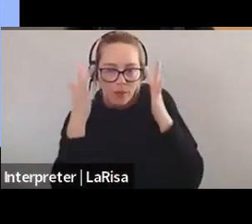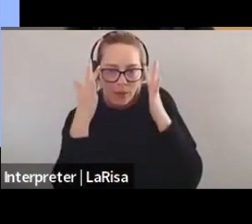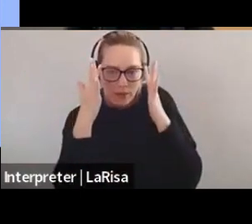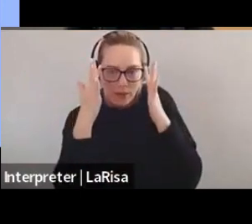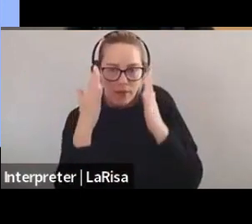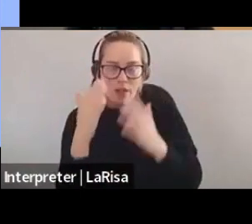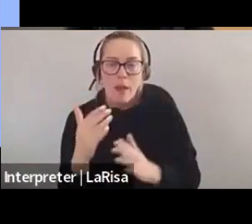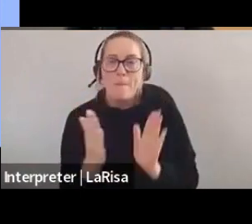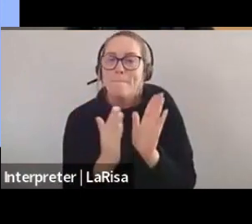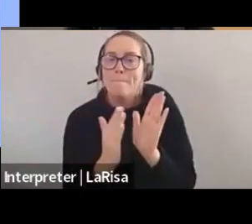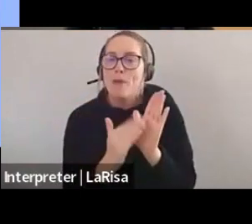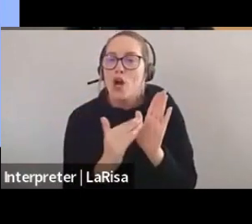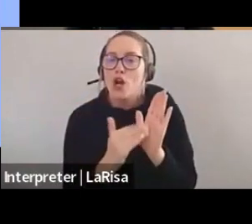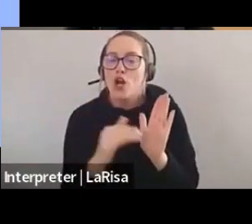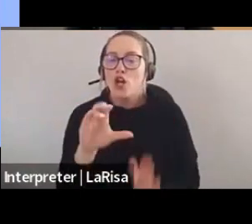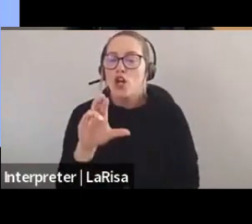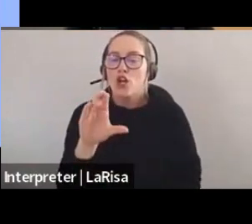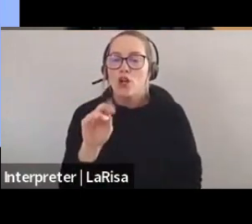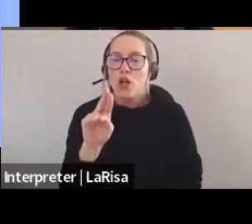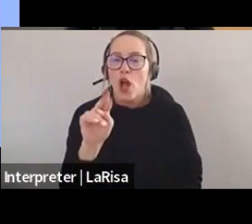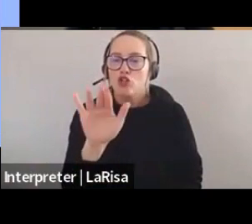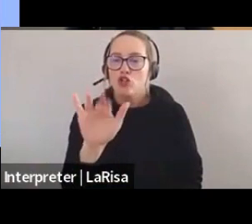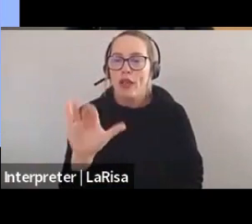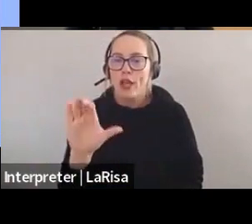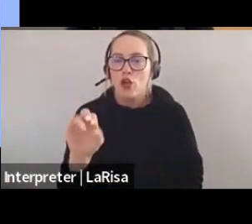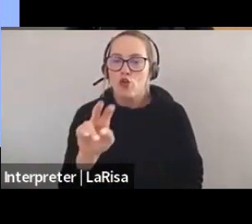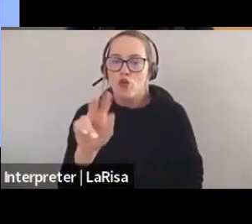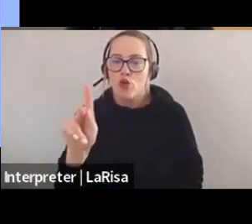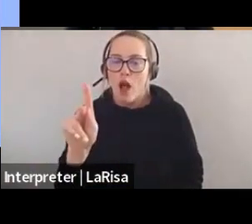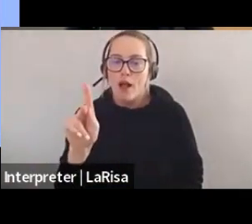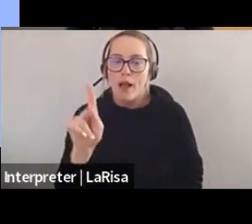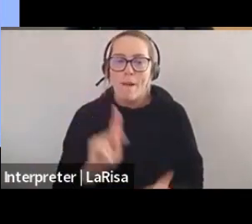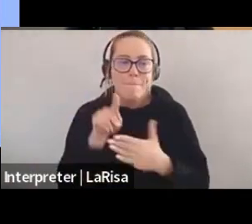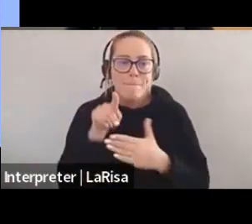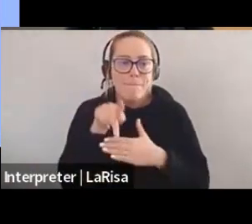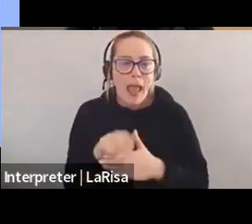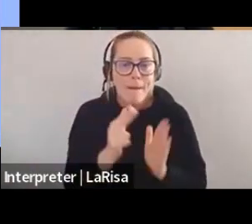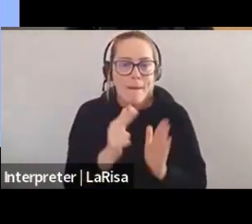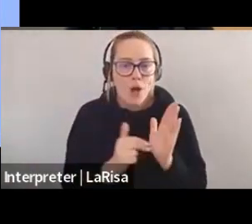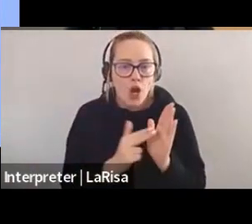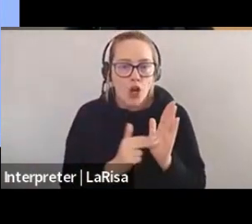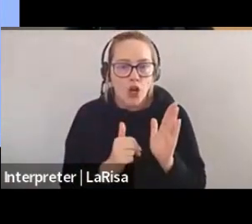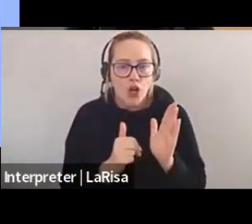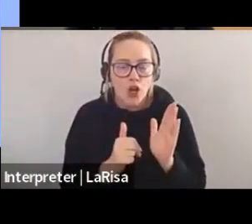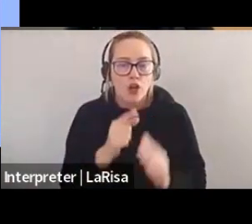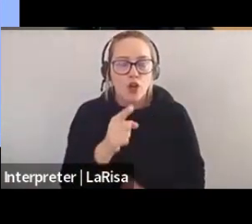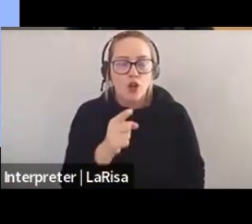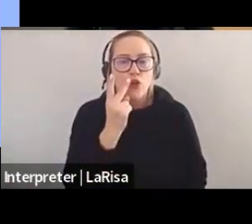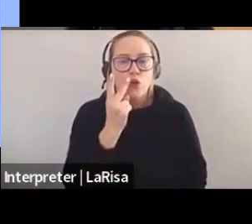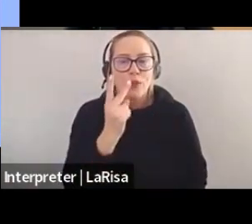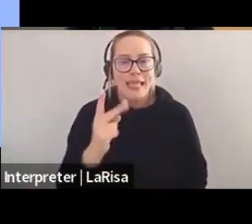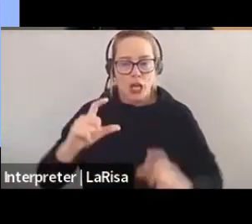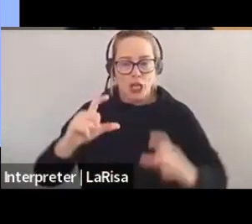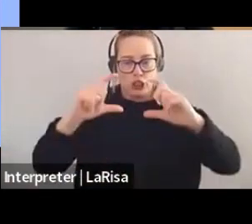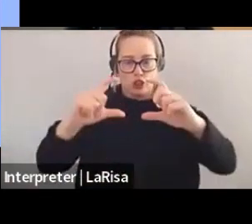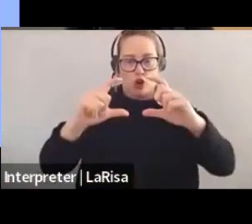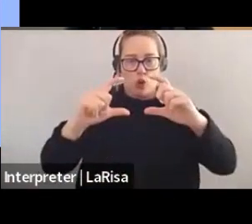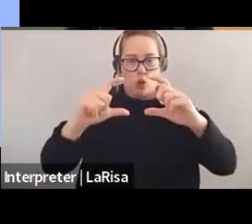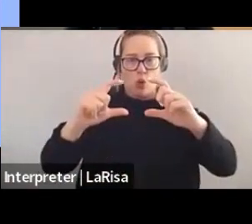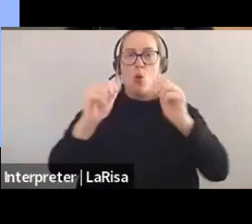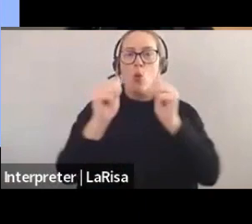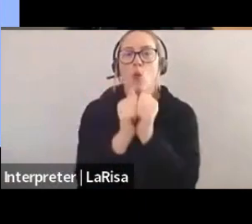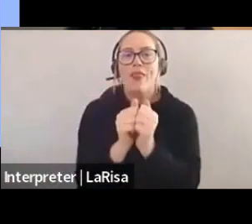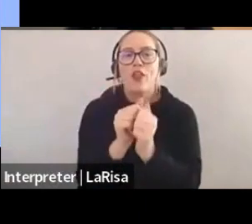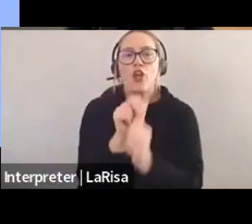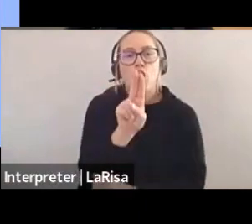of the symbols, I'm going to hold up this Country Crock plant butter, unsalted, that I use a lot. It's got a